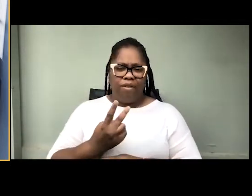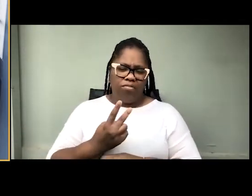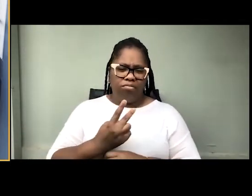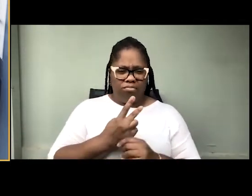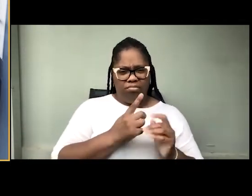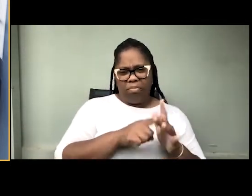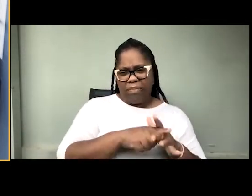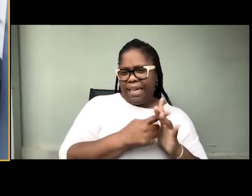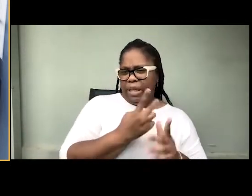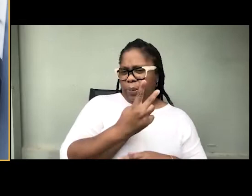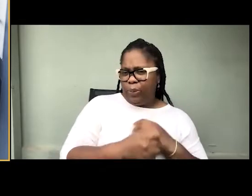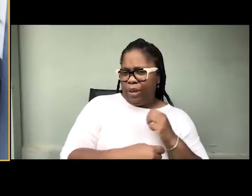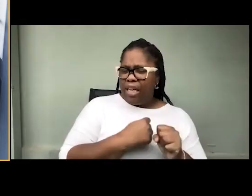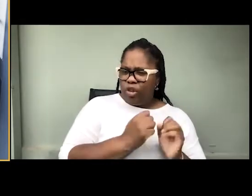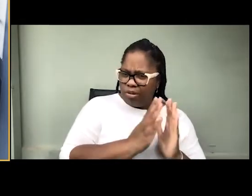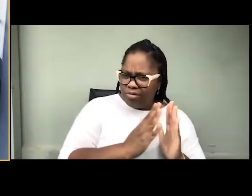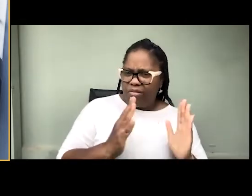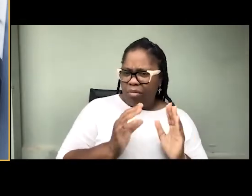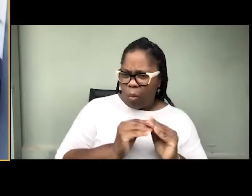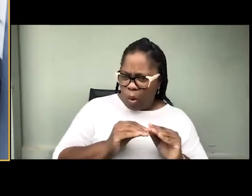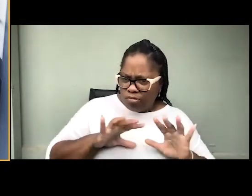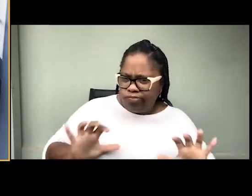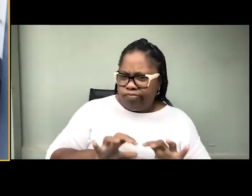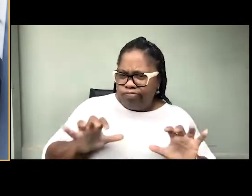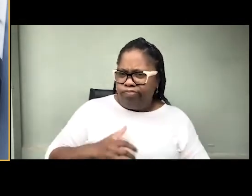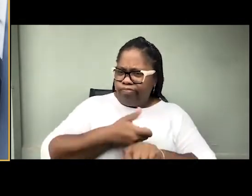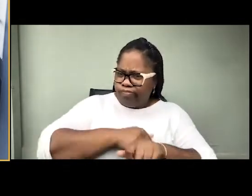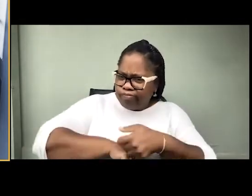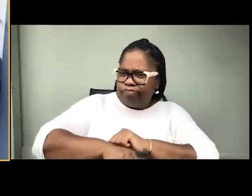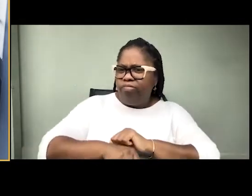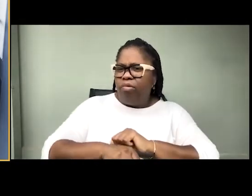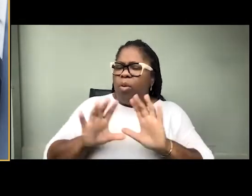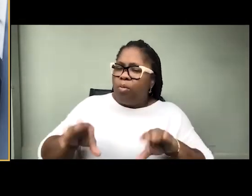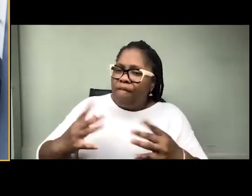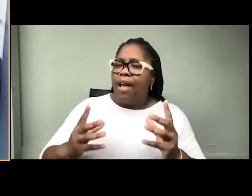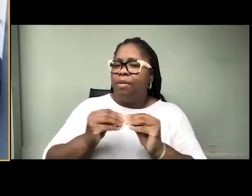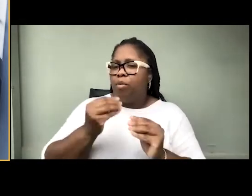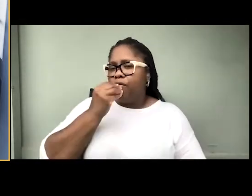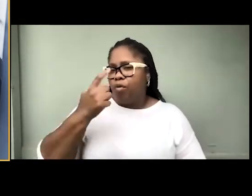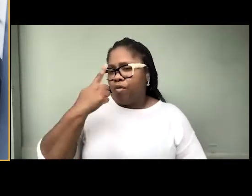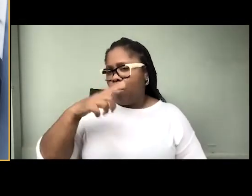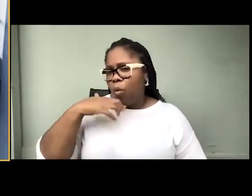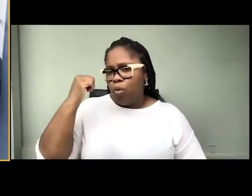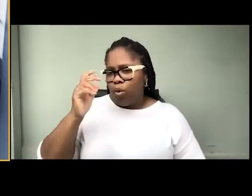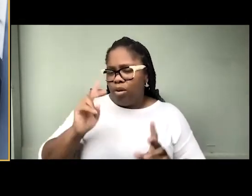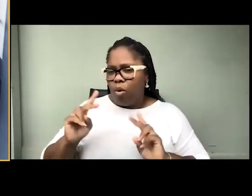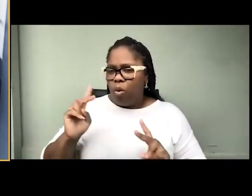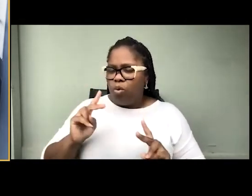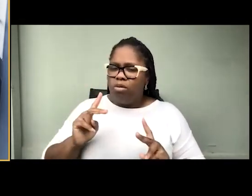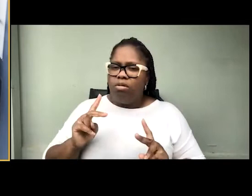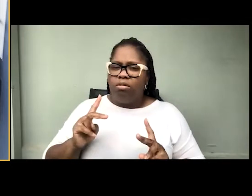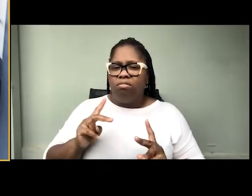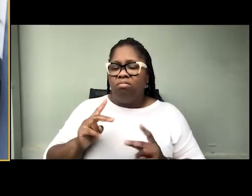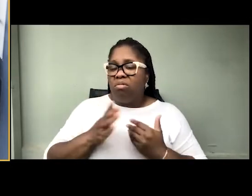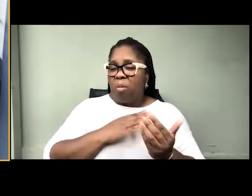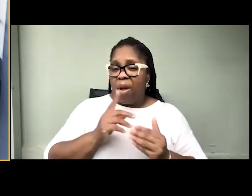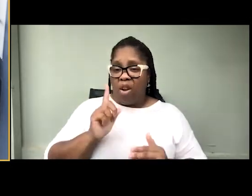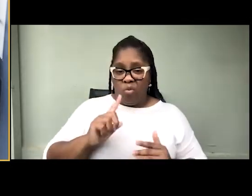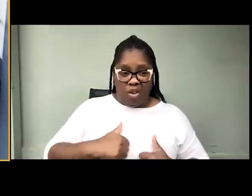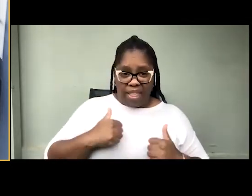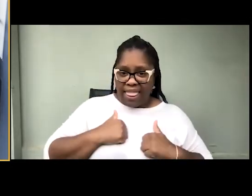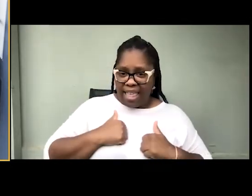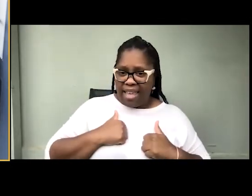ongoing to really start to increase the amount of food that we can provide for older adults, whether it's in congregate settings or